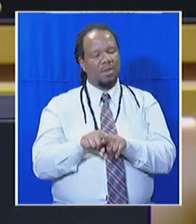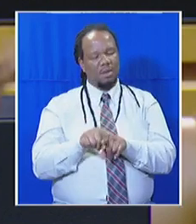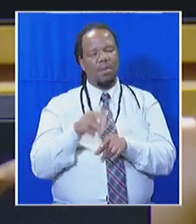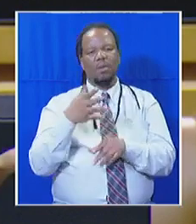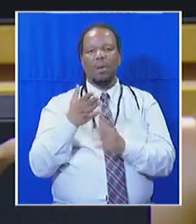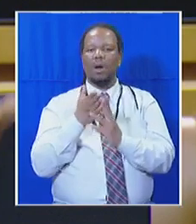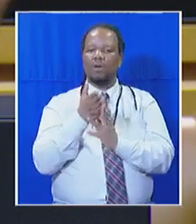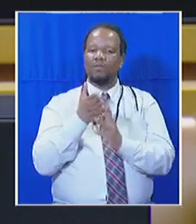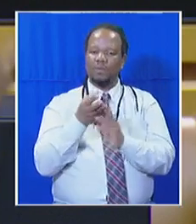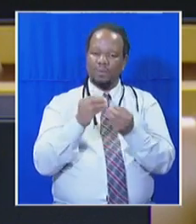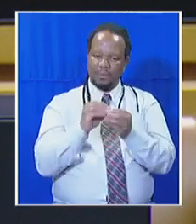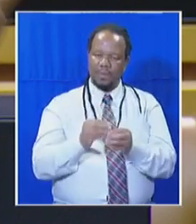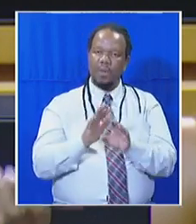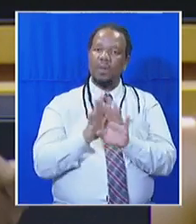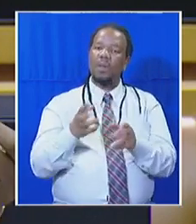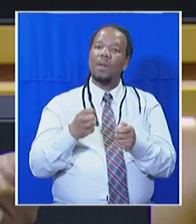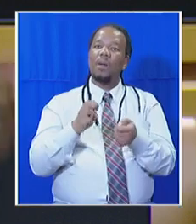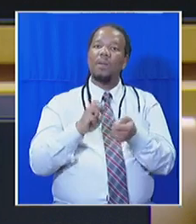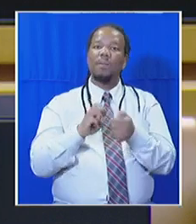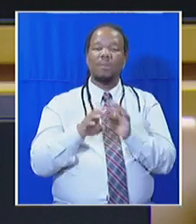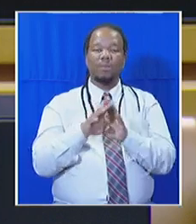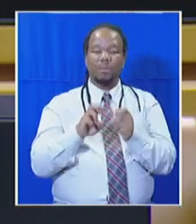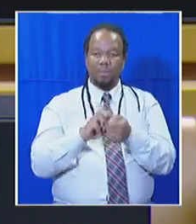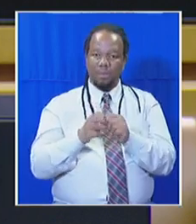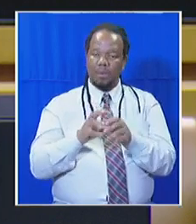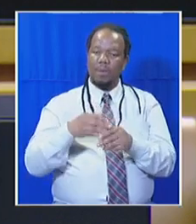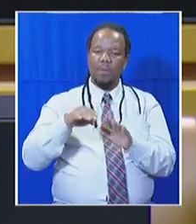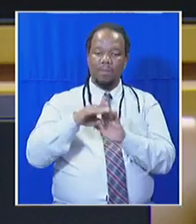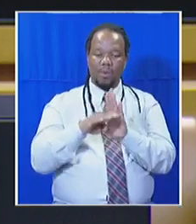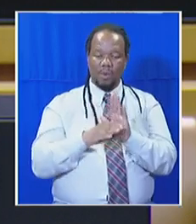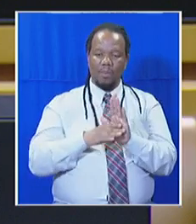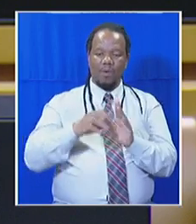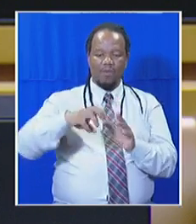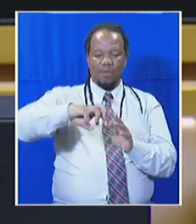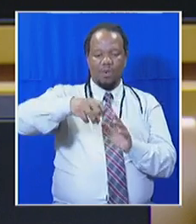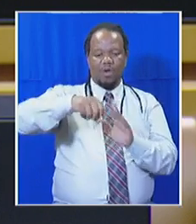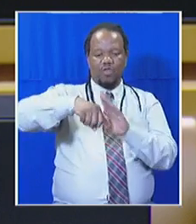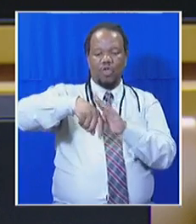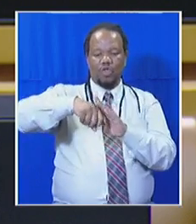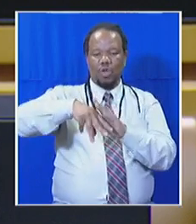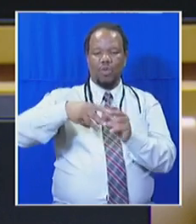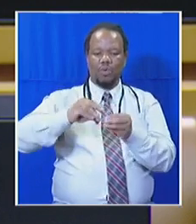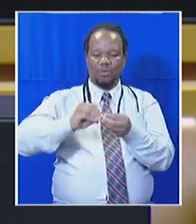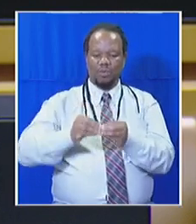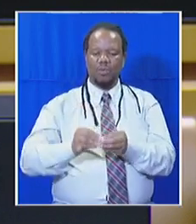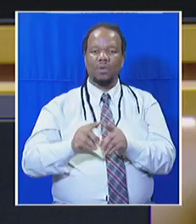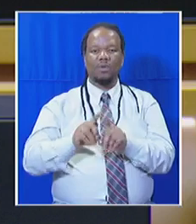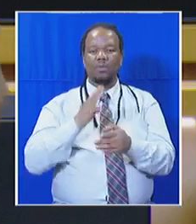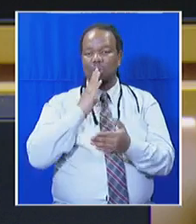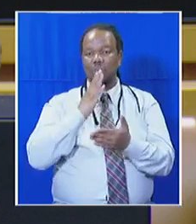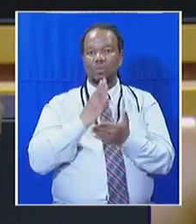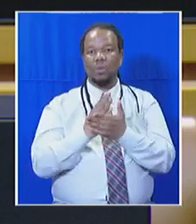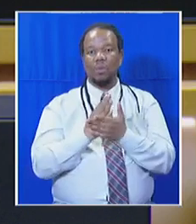program on the WARN leaks is also dealing with that. The work that is underway of making sure that local authorities